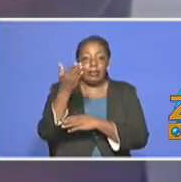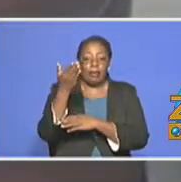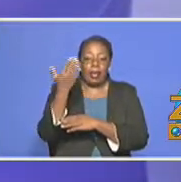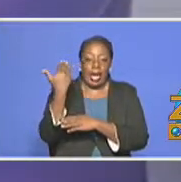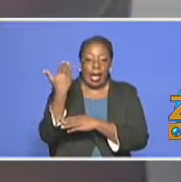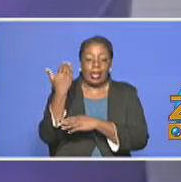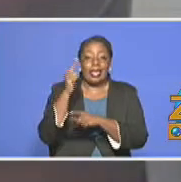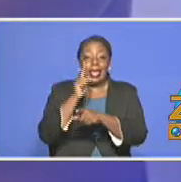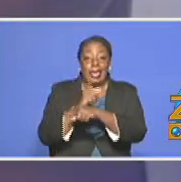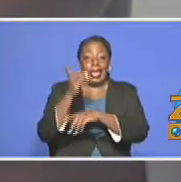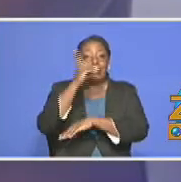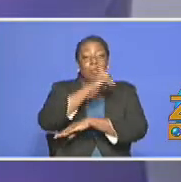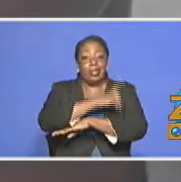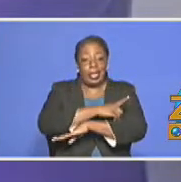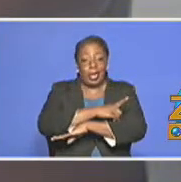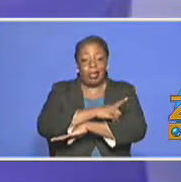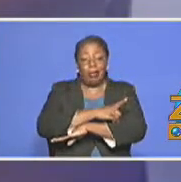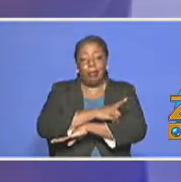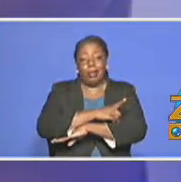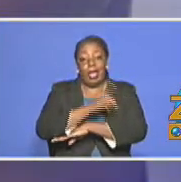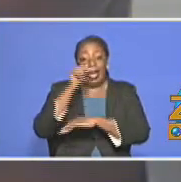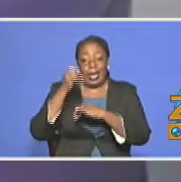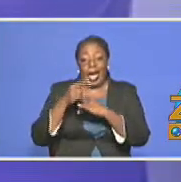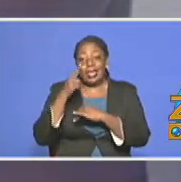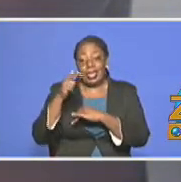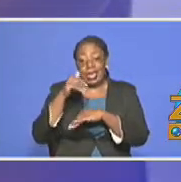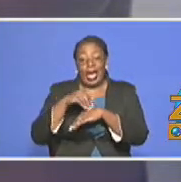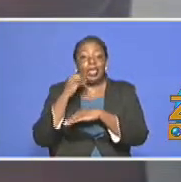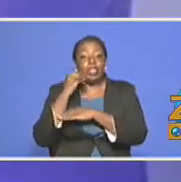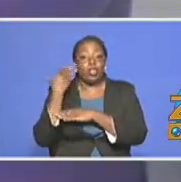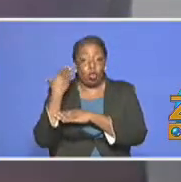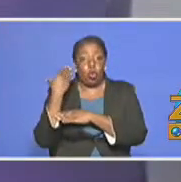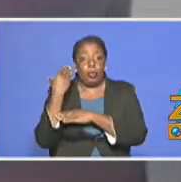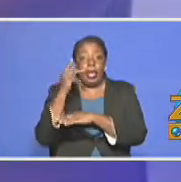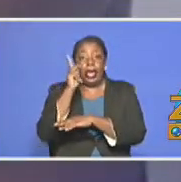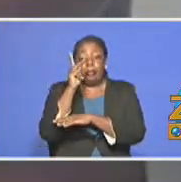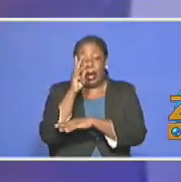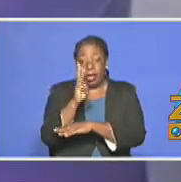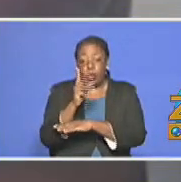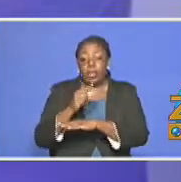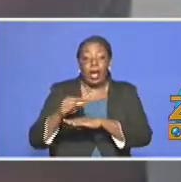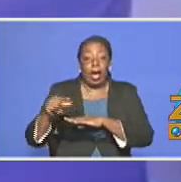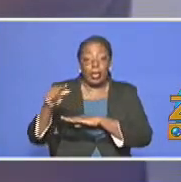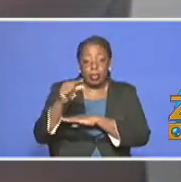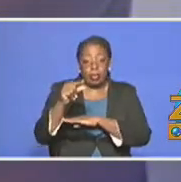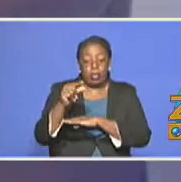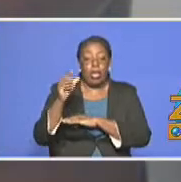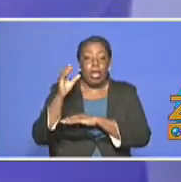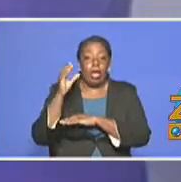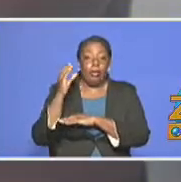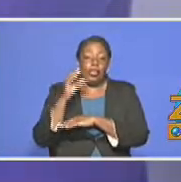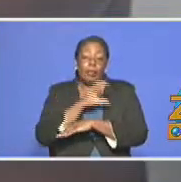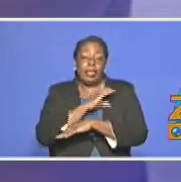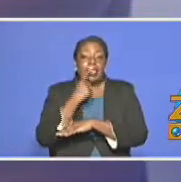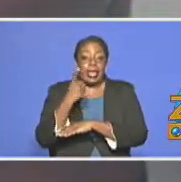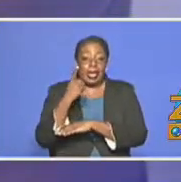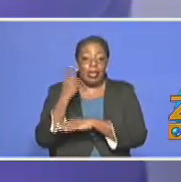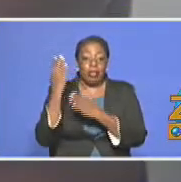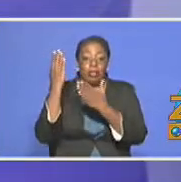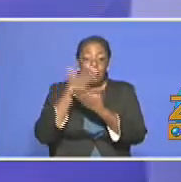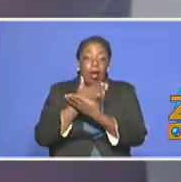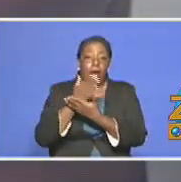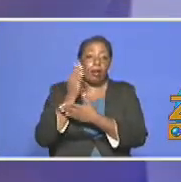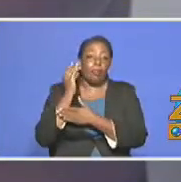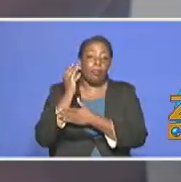Street Pinewood Gardens home. It's a mystery where he's been since. Police describe the 15-year-old as having a brown complexion,